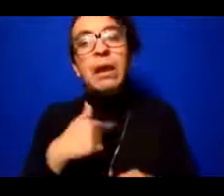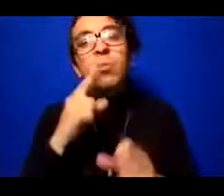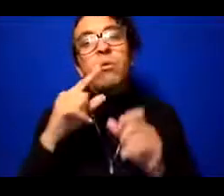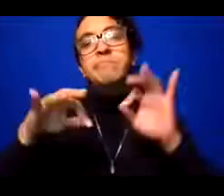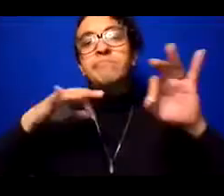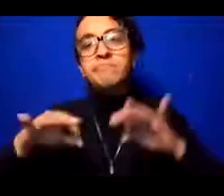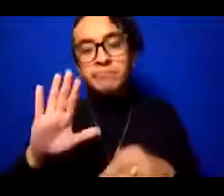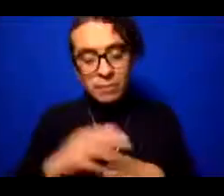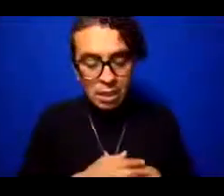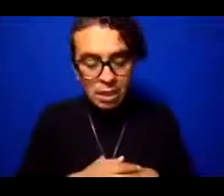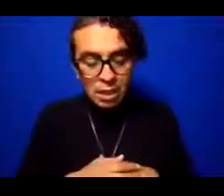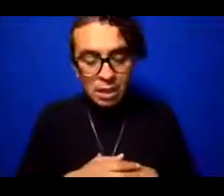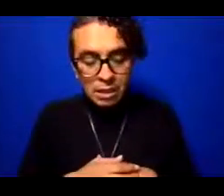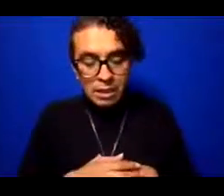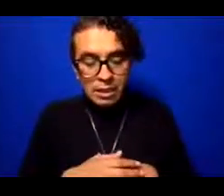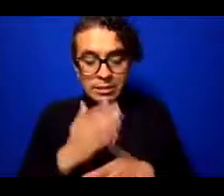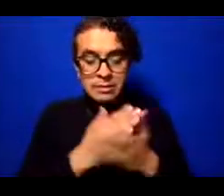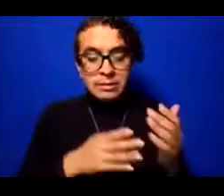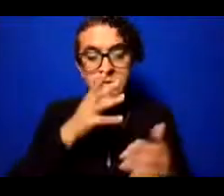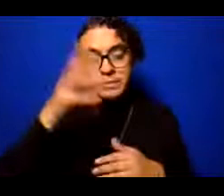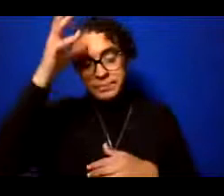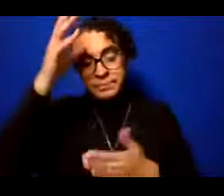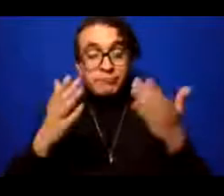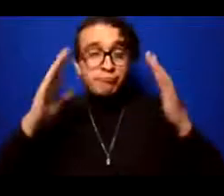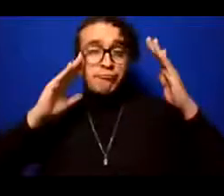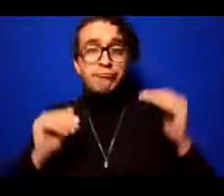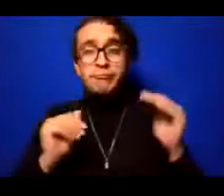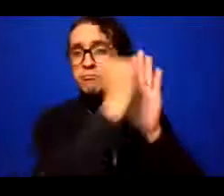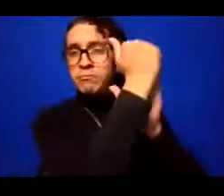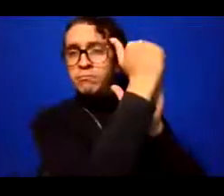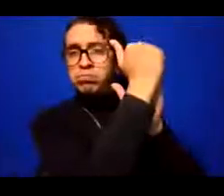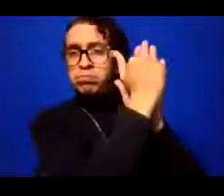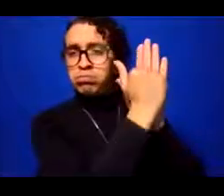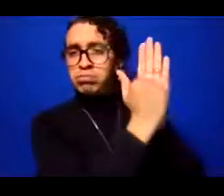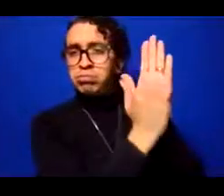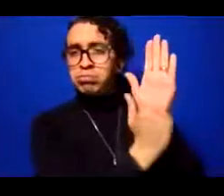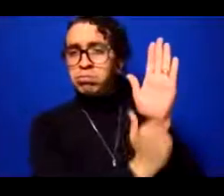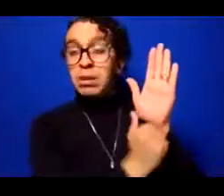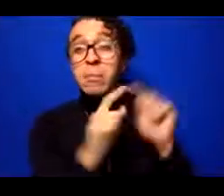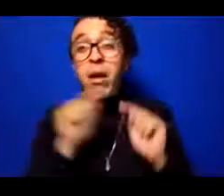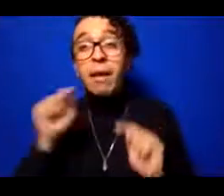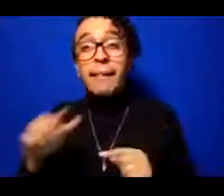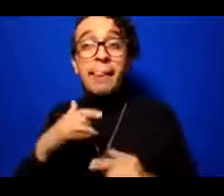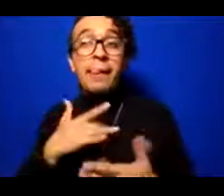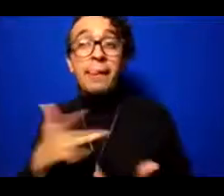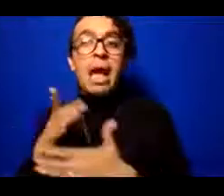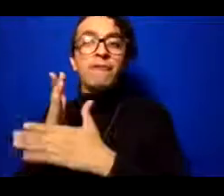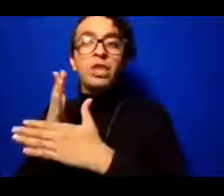instance, of, some parents might expect straight A's out of a child who may be, more of an average